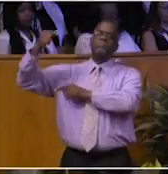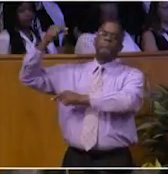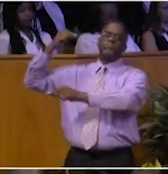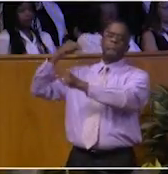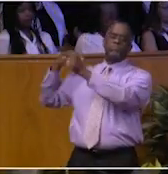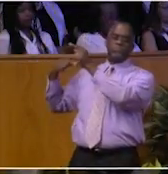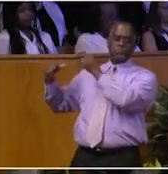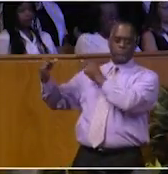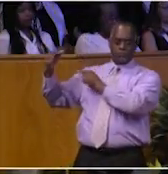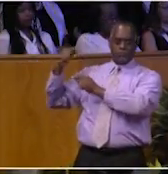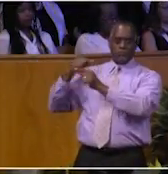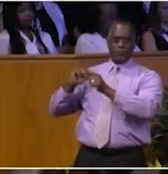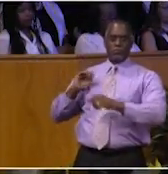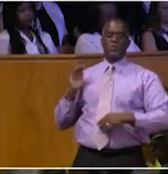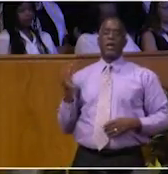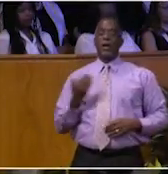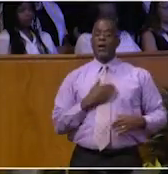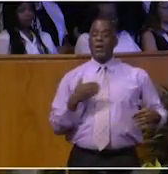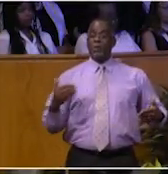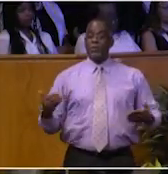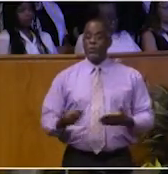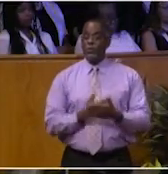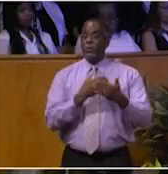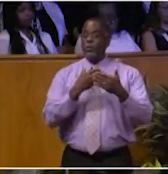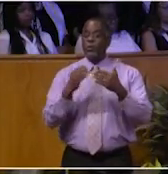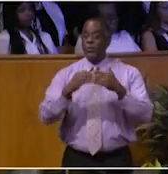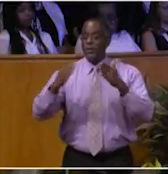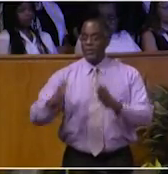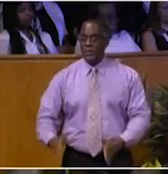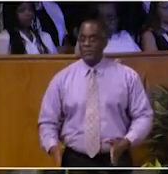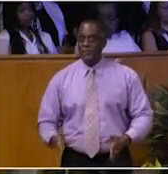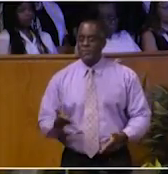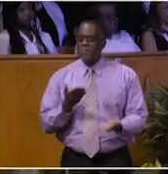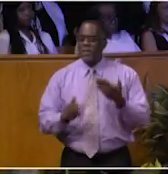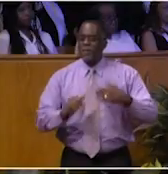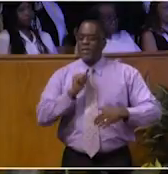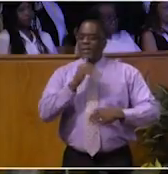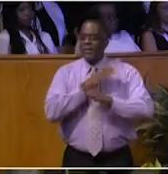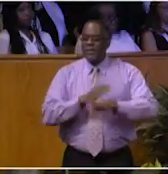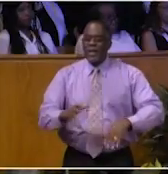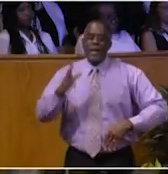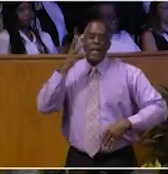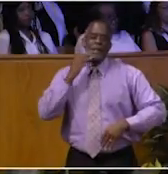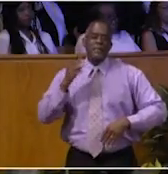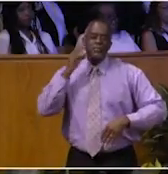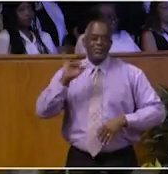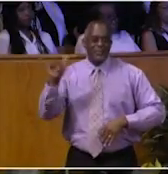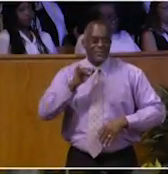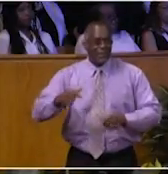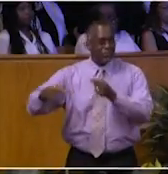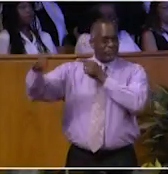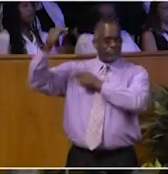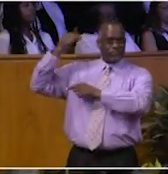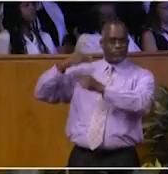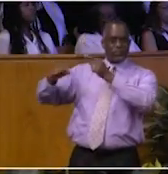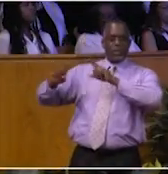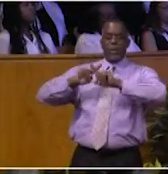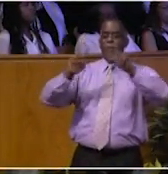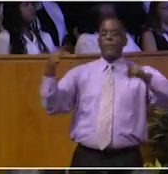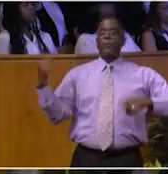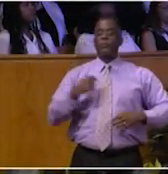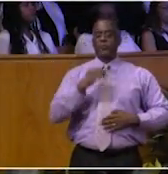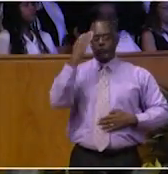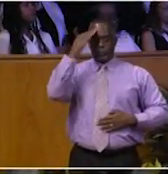led, our new leaders may not have experienced God the way their forefathers experienced. We